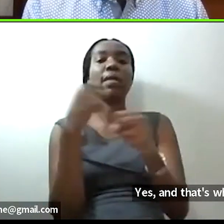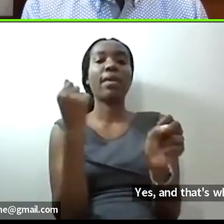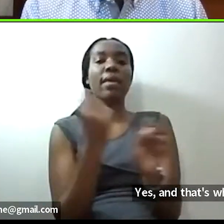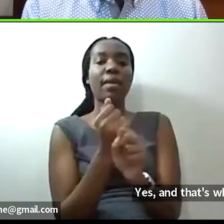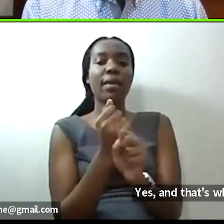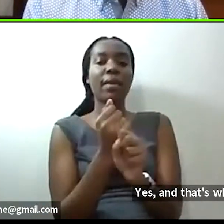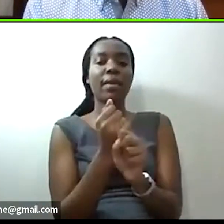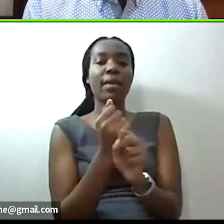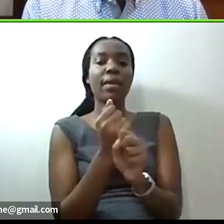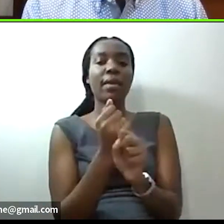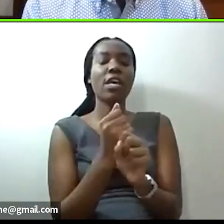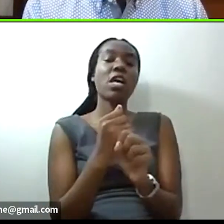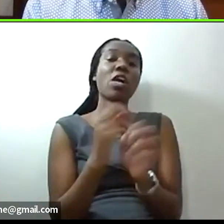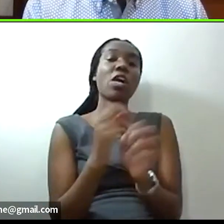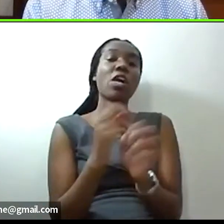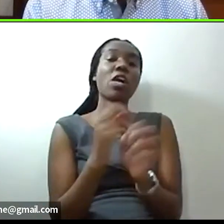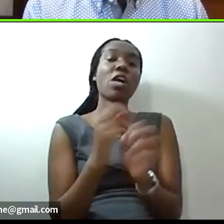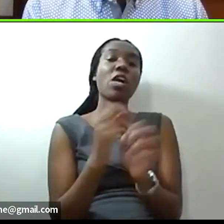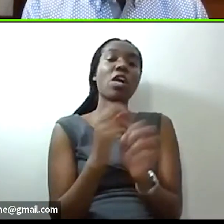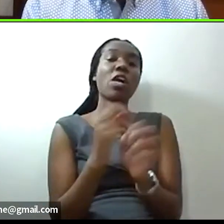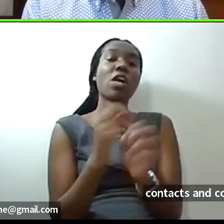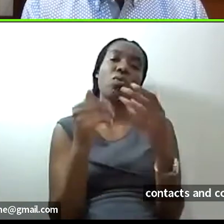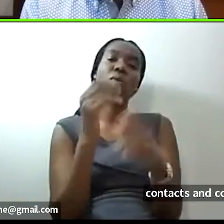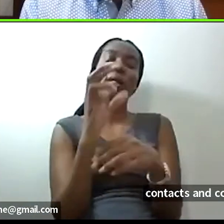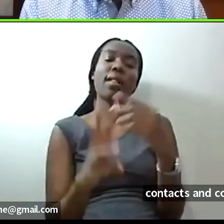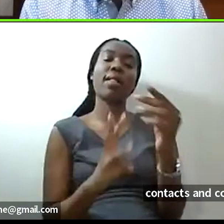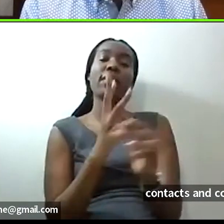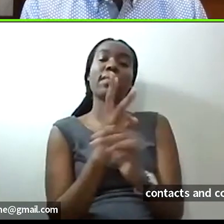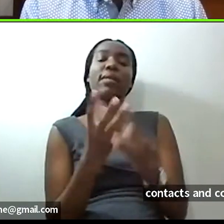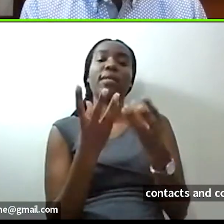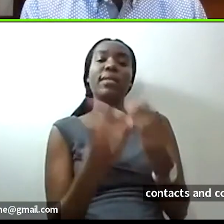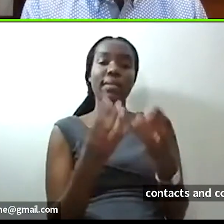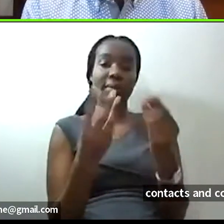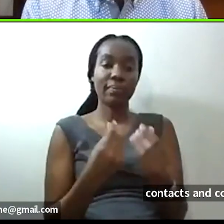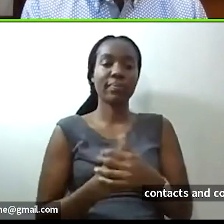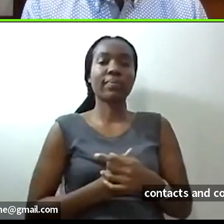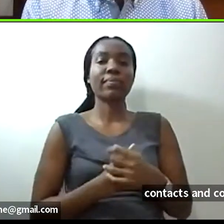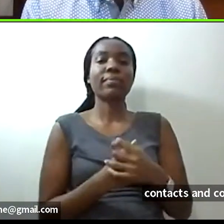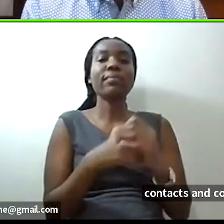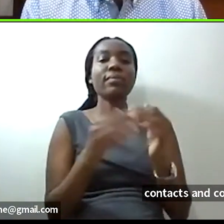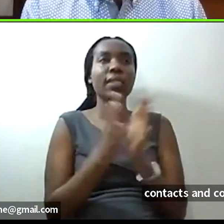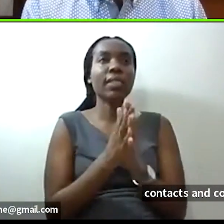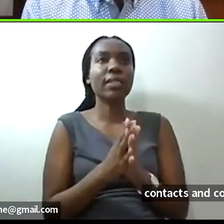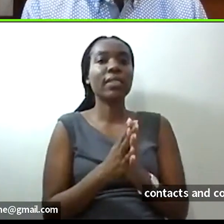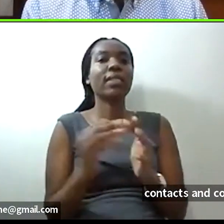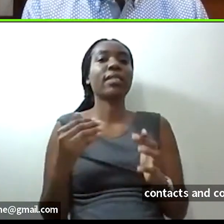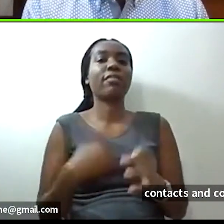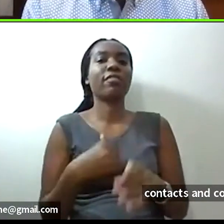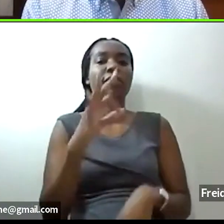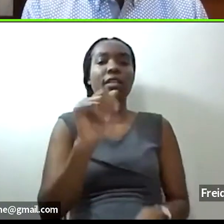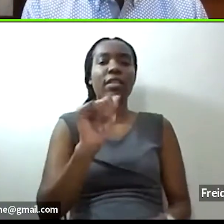contacts and connection all over the world very easy. FIDA has an app called FIDA M